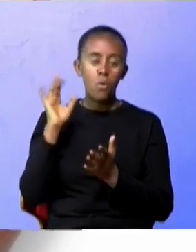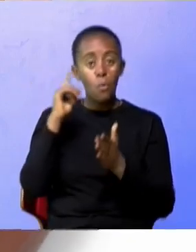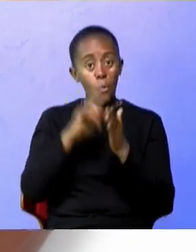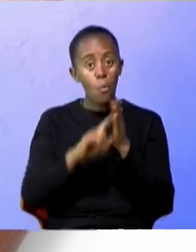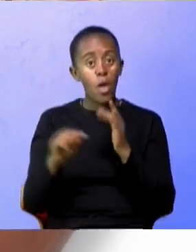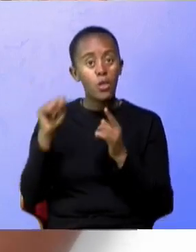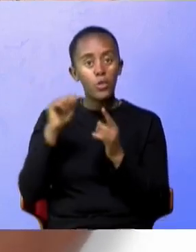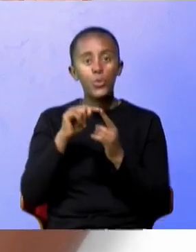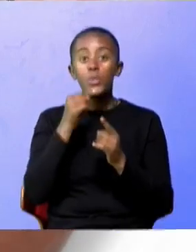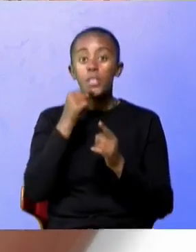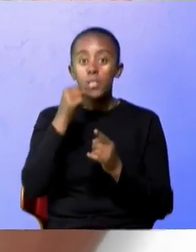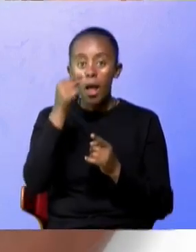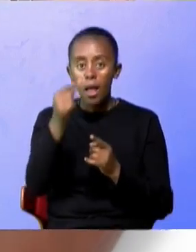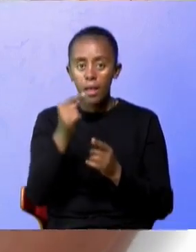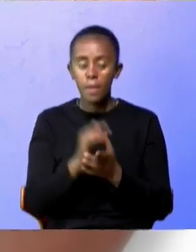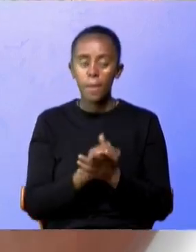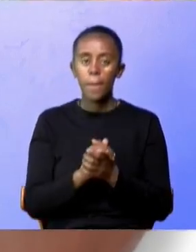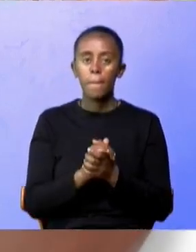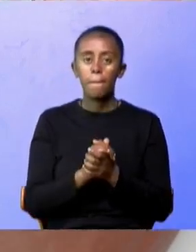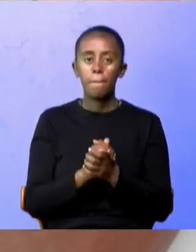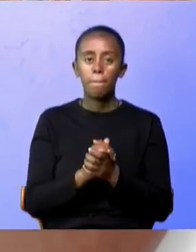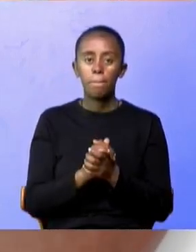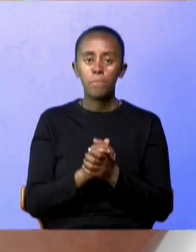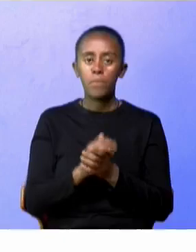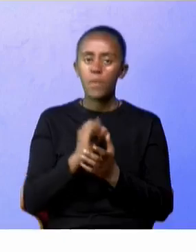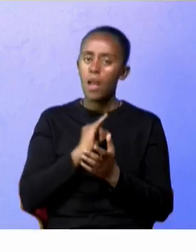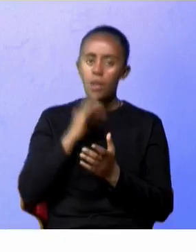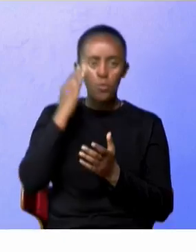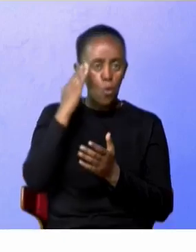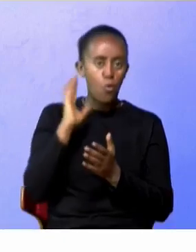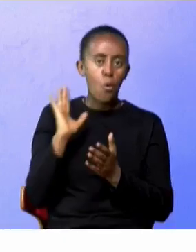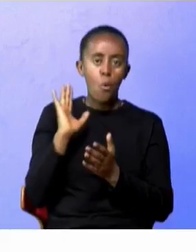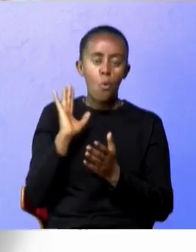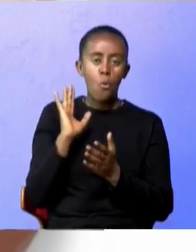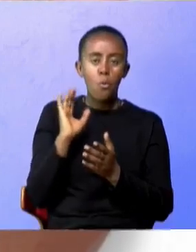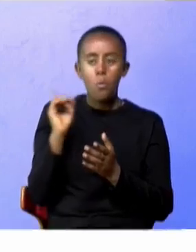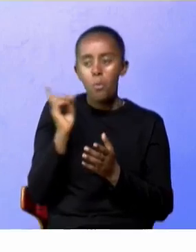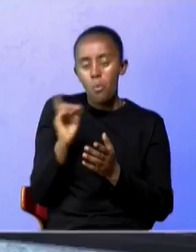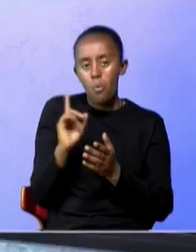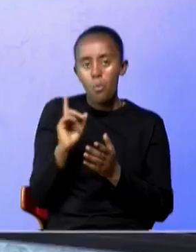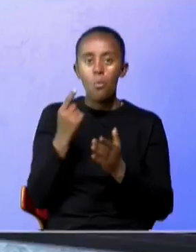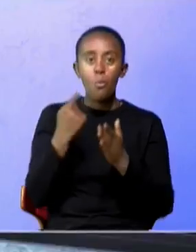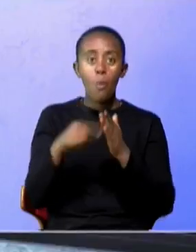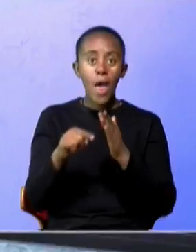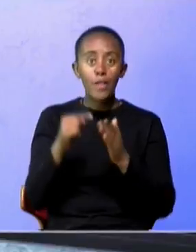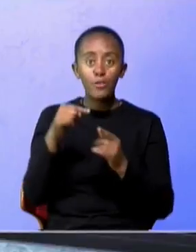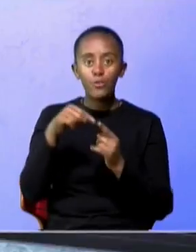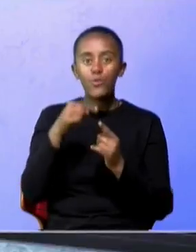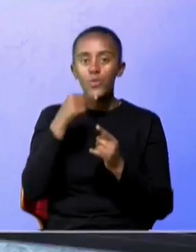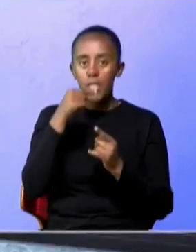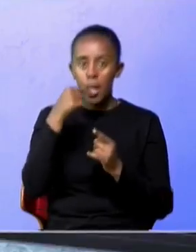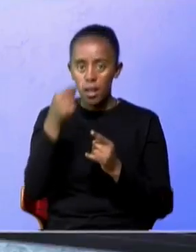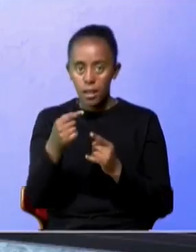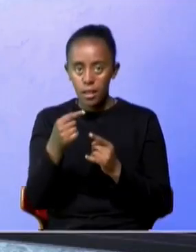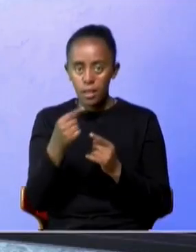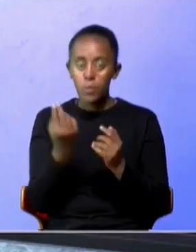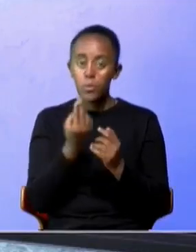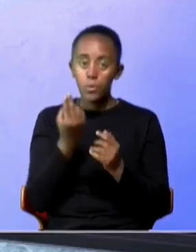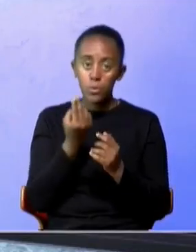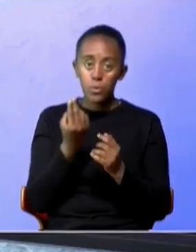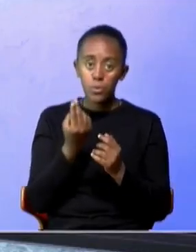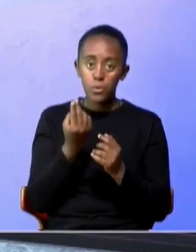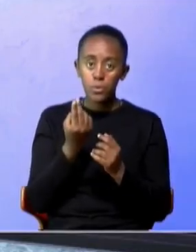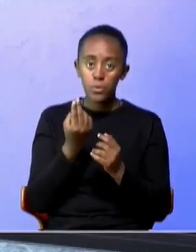to say. I don't know what to say. So if that's the case, we use it